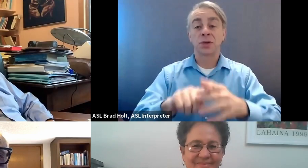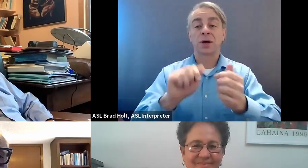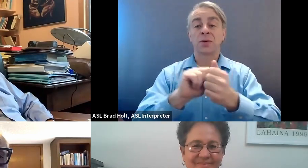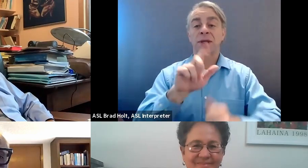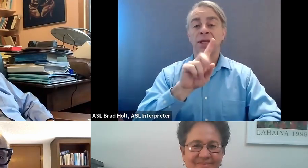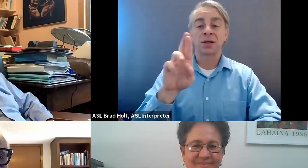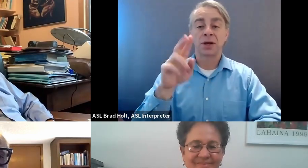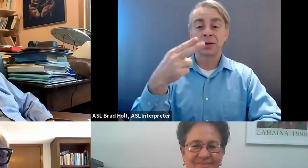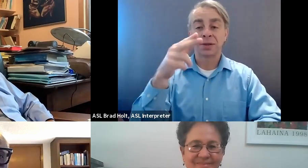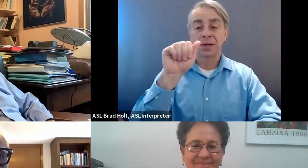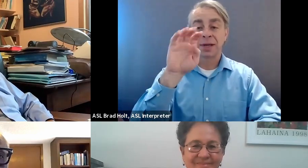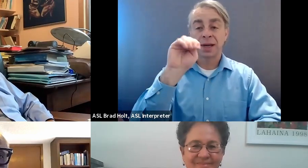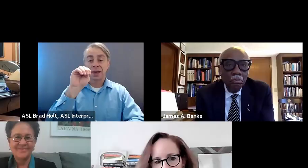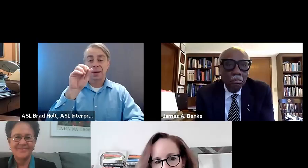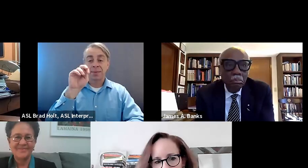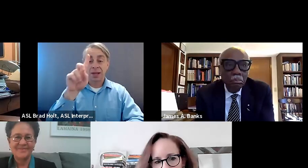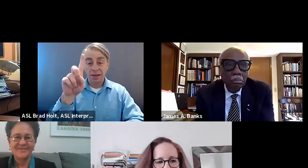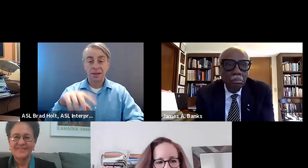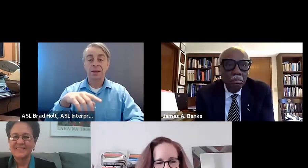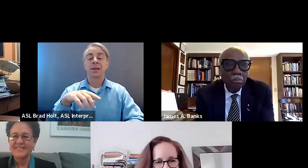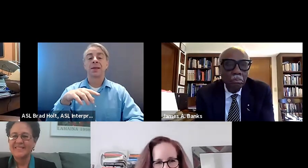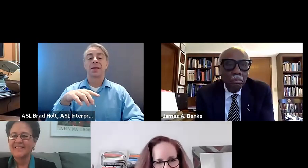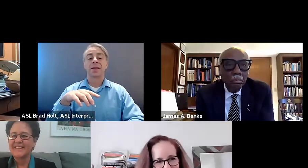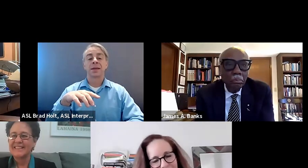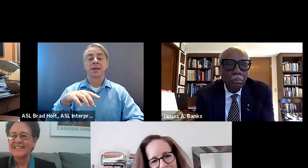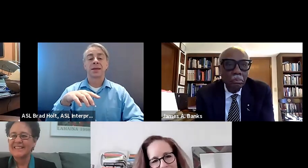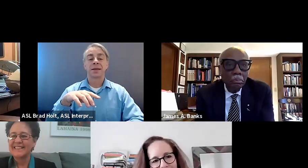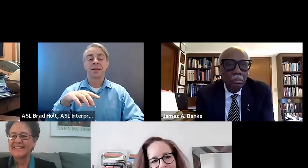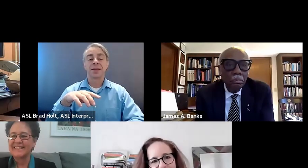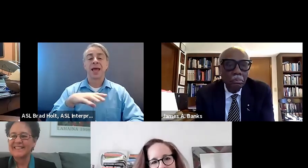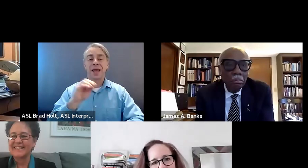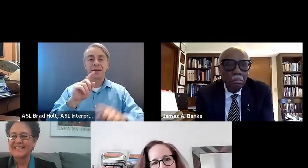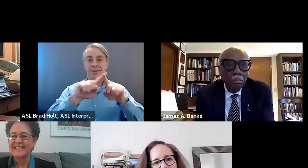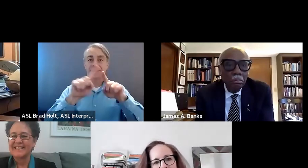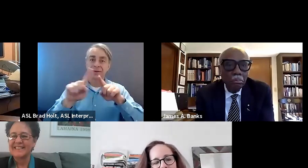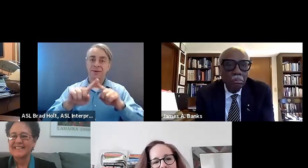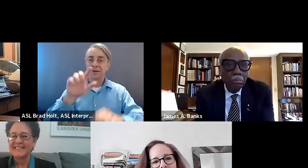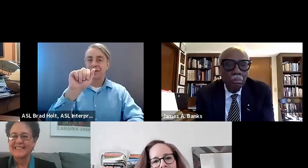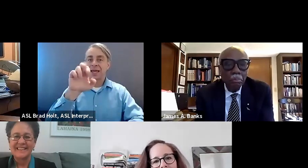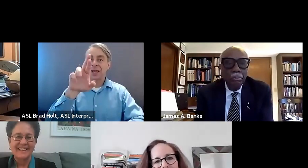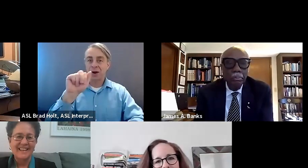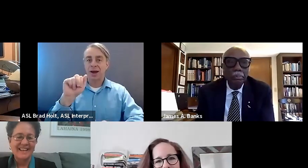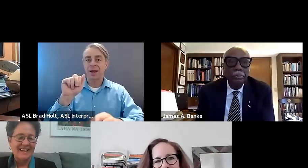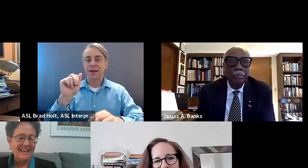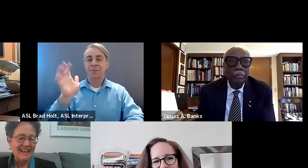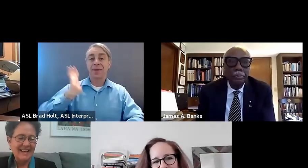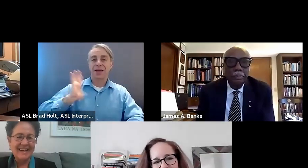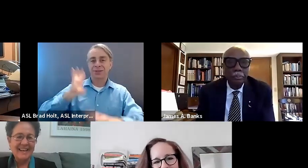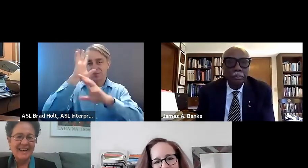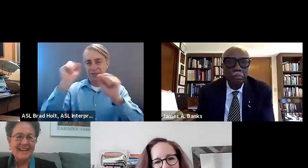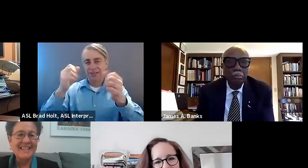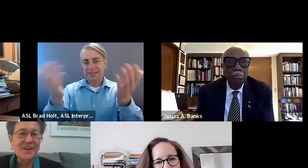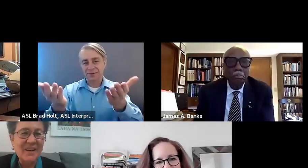to the august community of AERA past presidents. Dr. Darling Hammond.